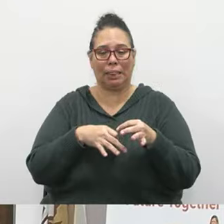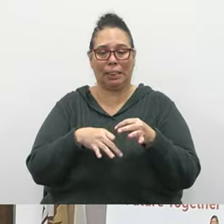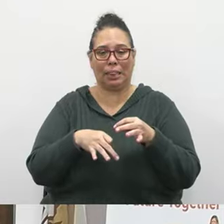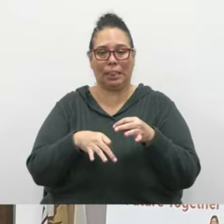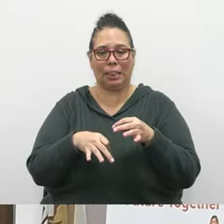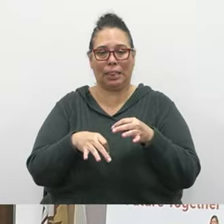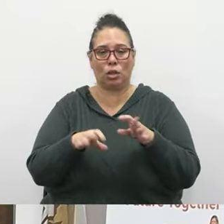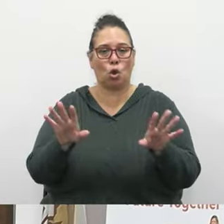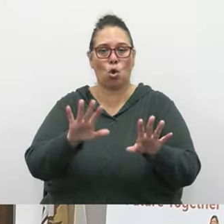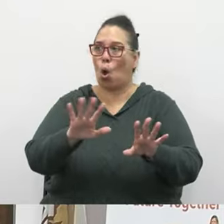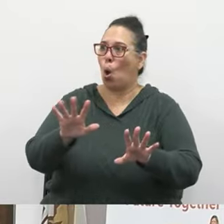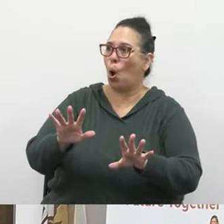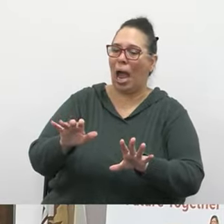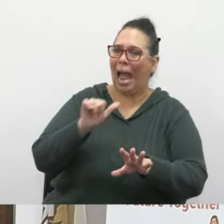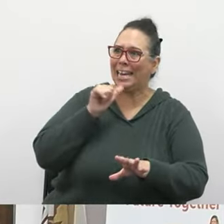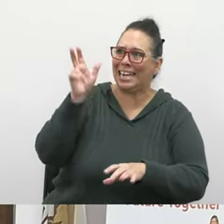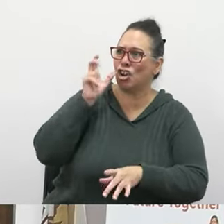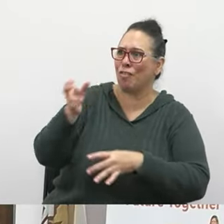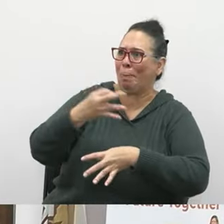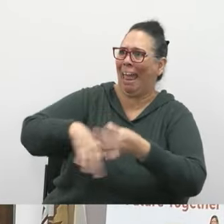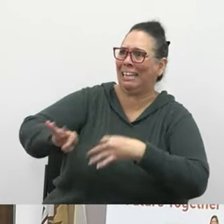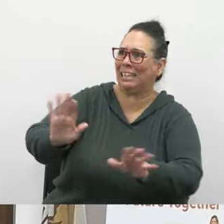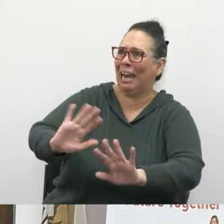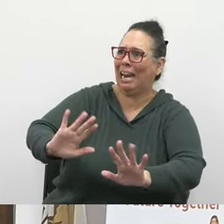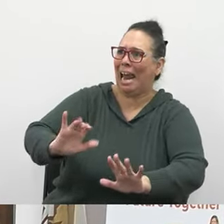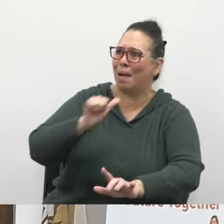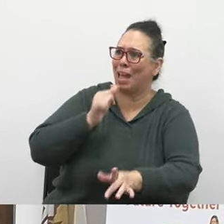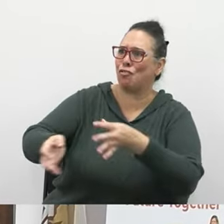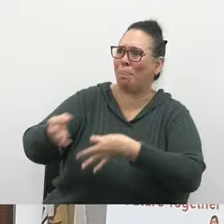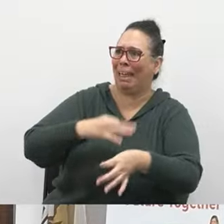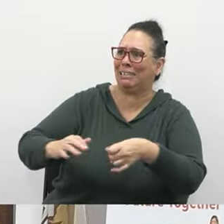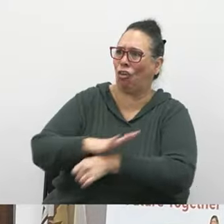I didn't hear replace here.